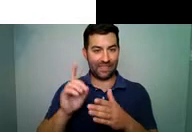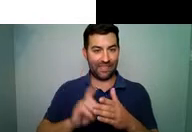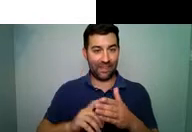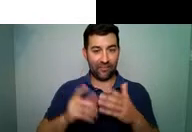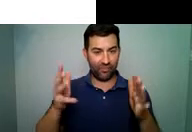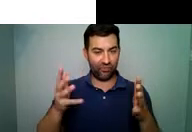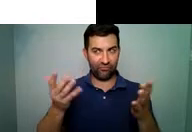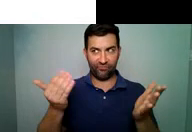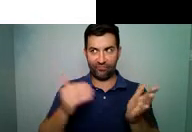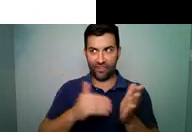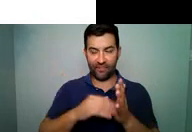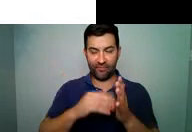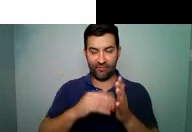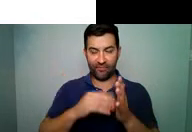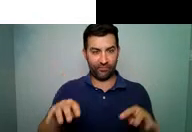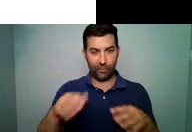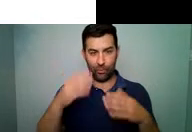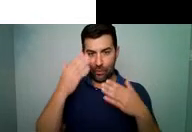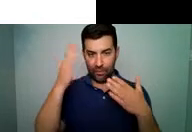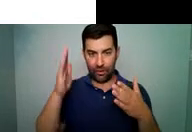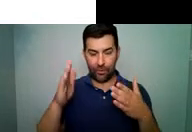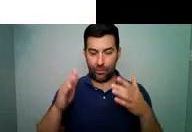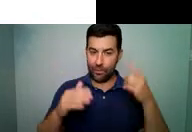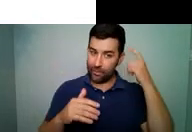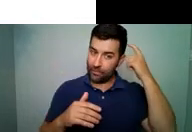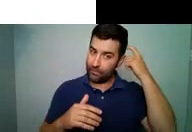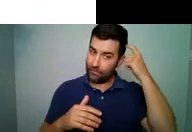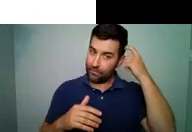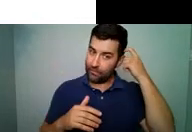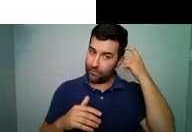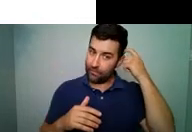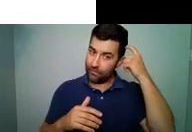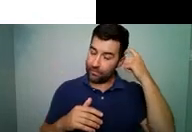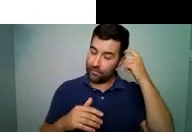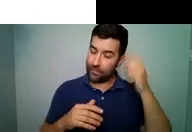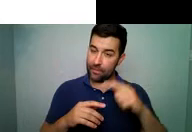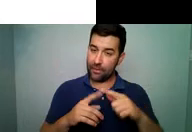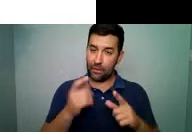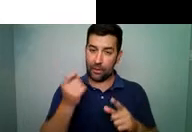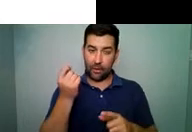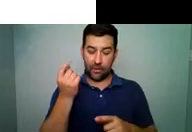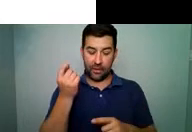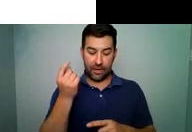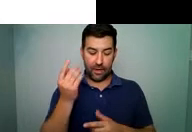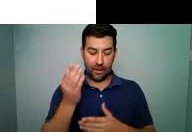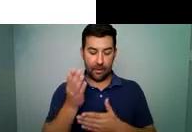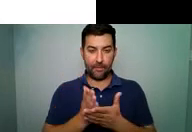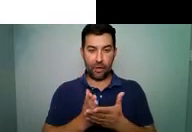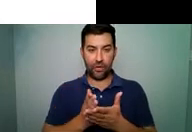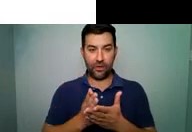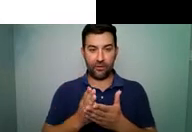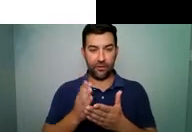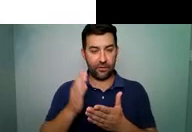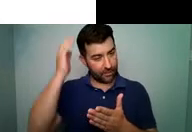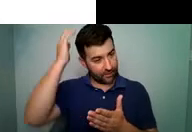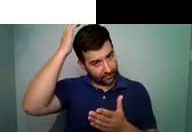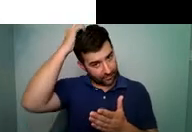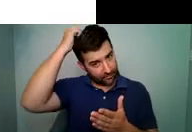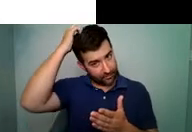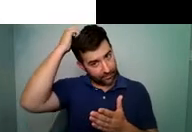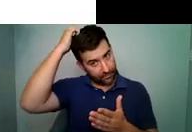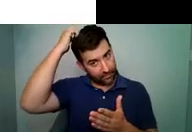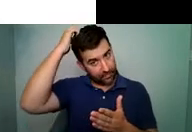completed. But and part of that kind of latter,